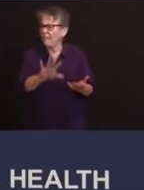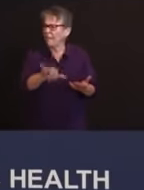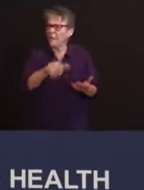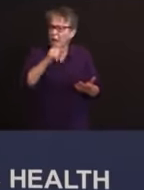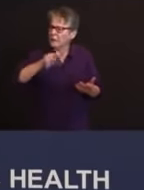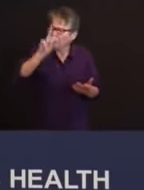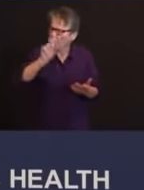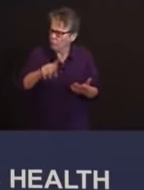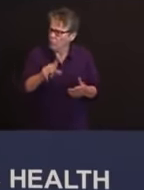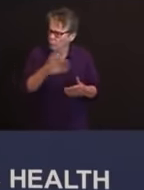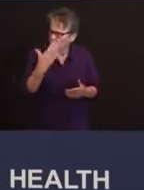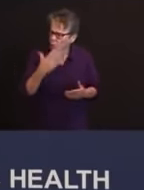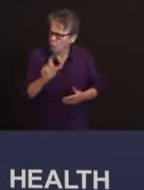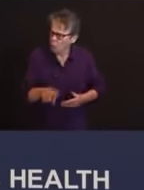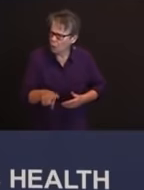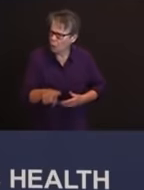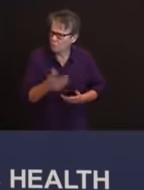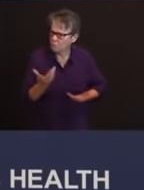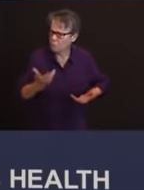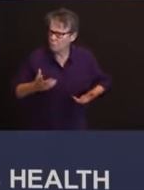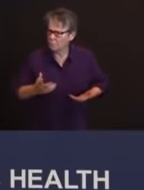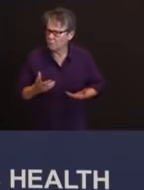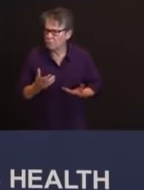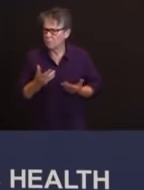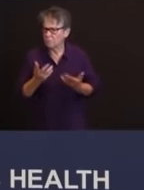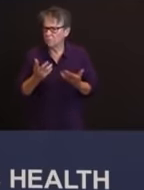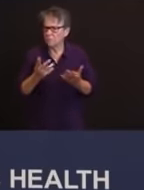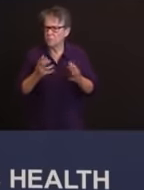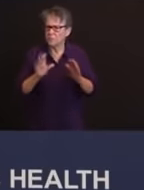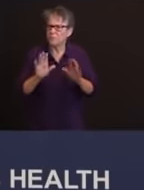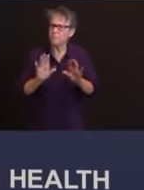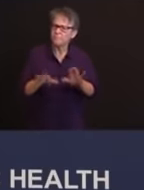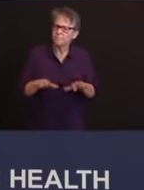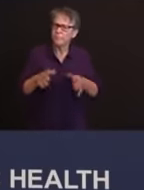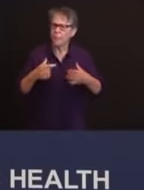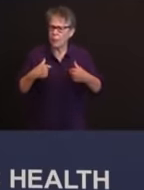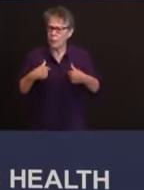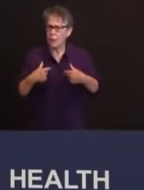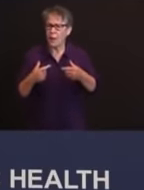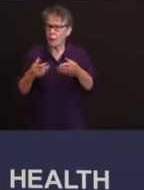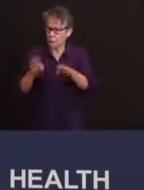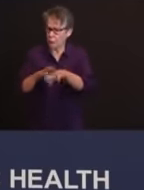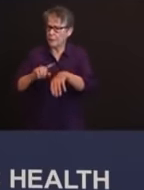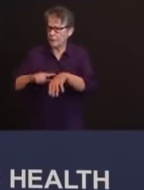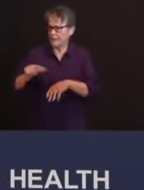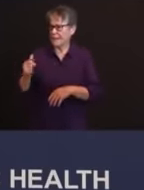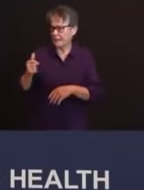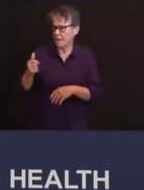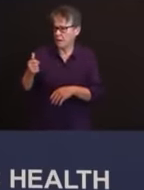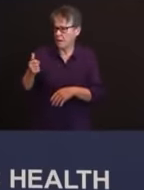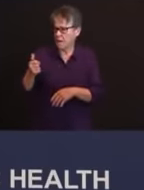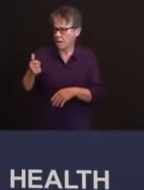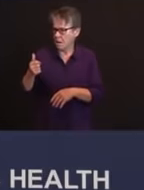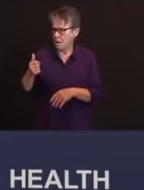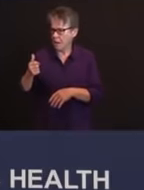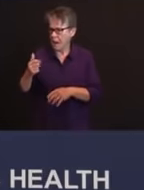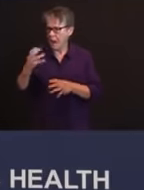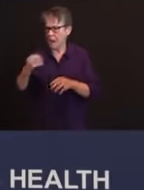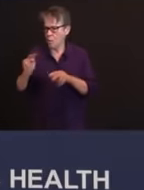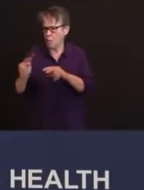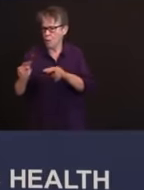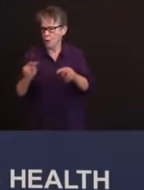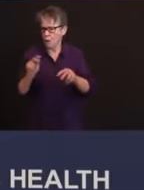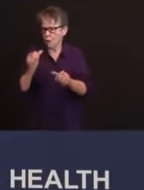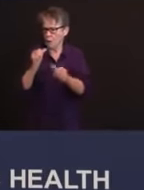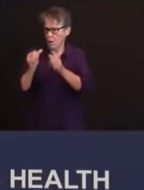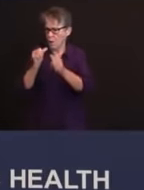but it's important that we're taking both of these steps. And again, this does not impact takeout or delivery,